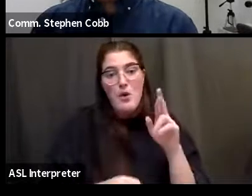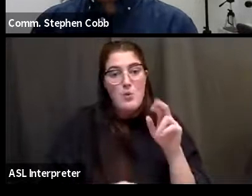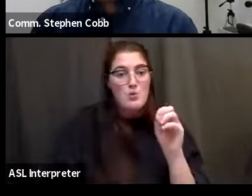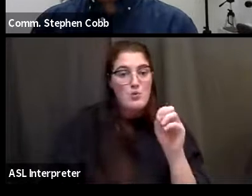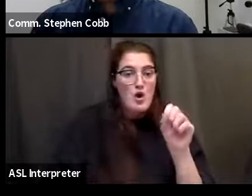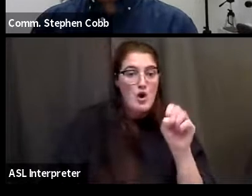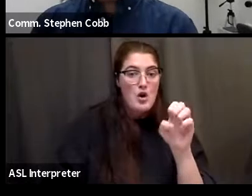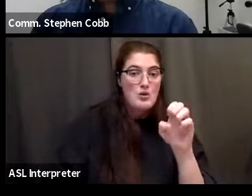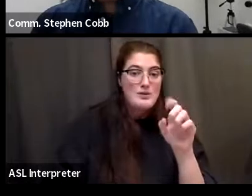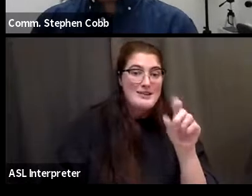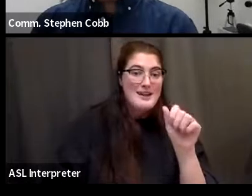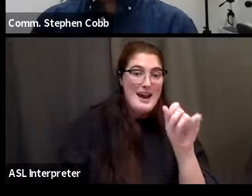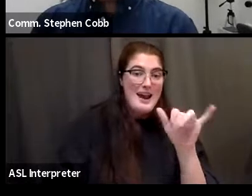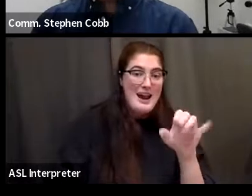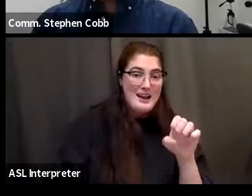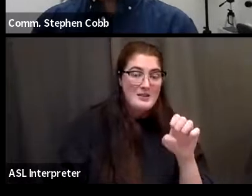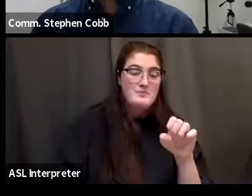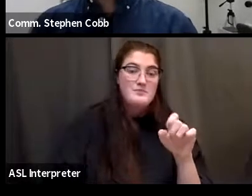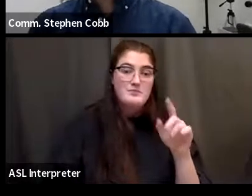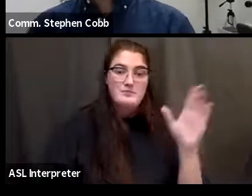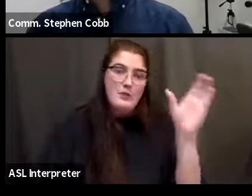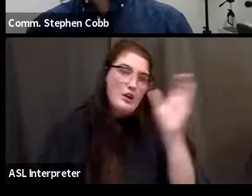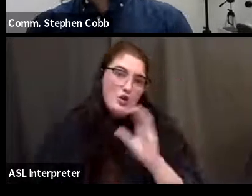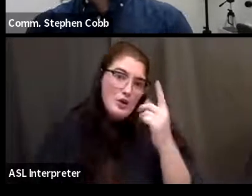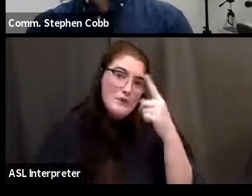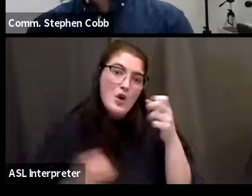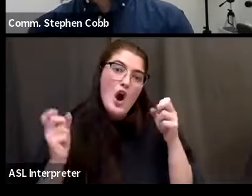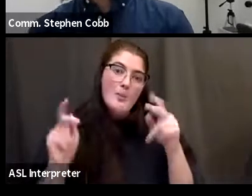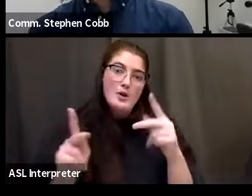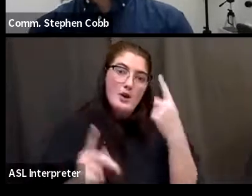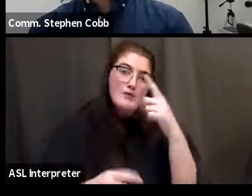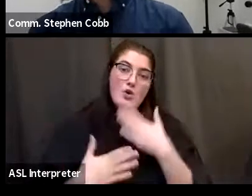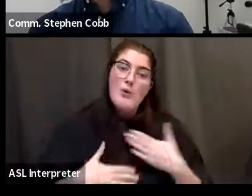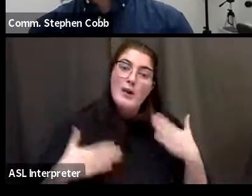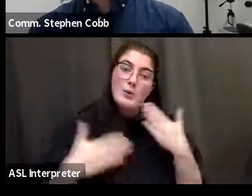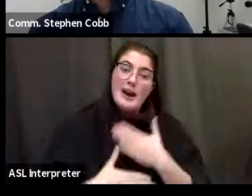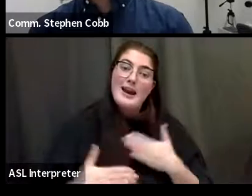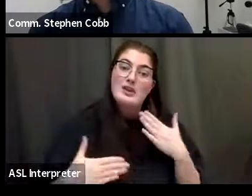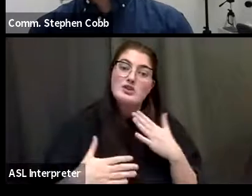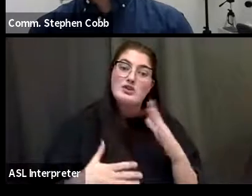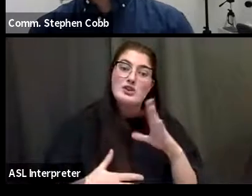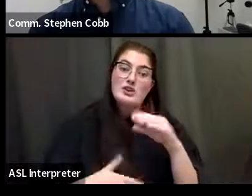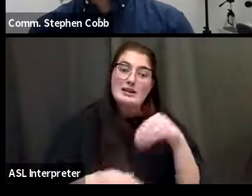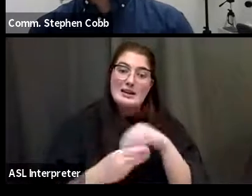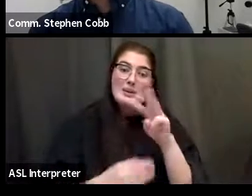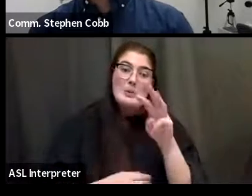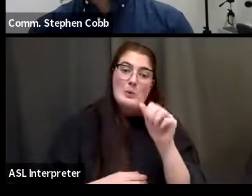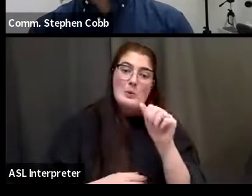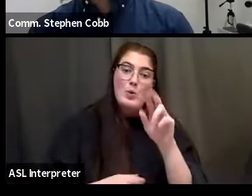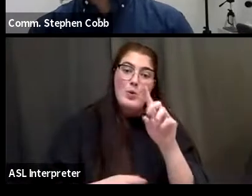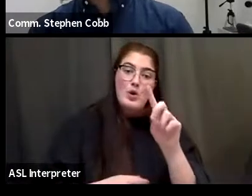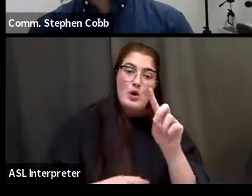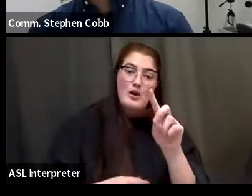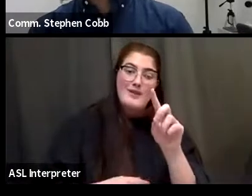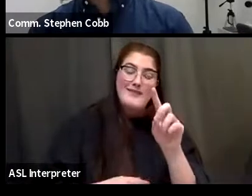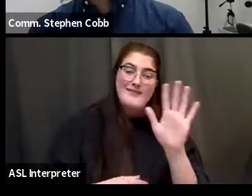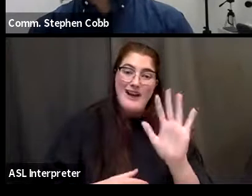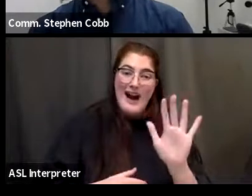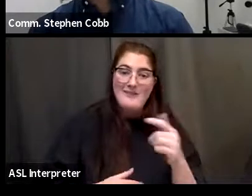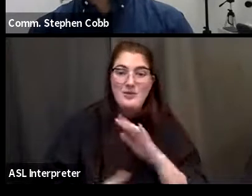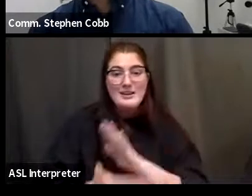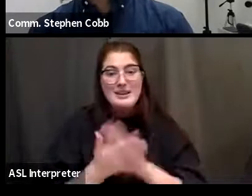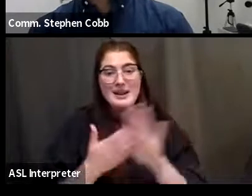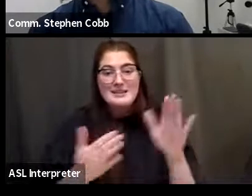looking for opportunities for recreation in Ward 5. And it would be nice to have